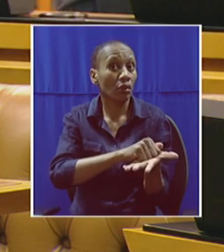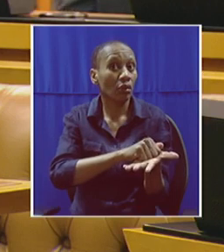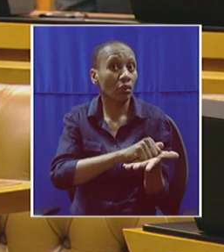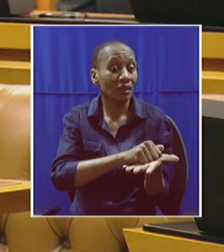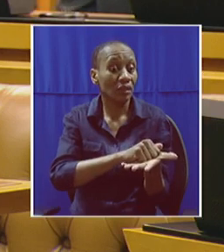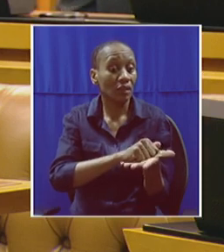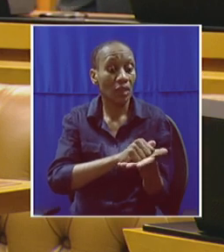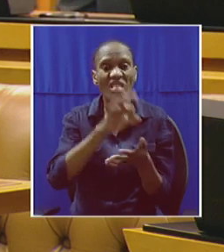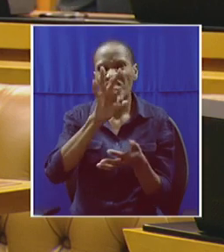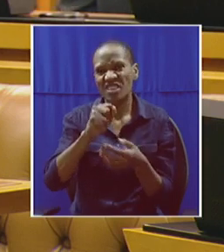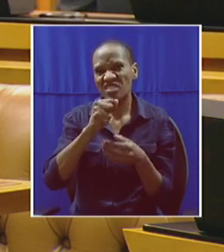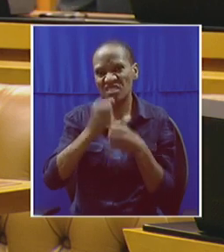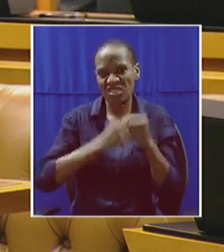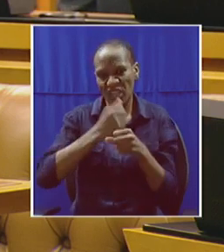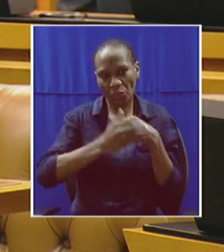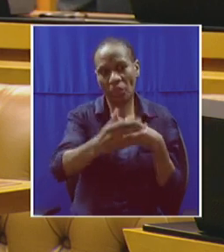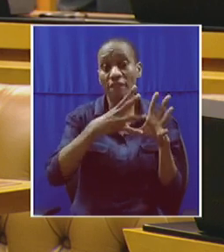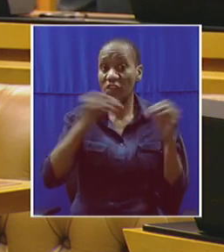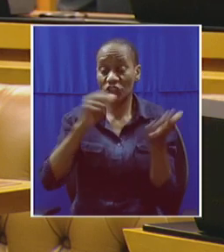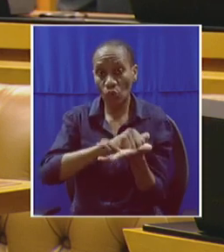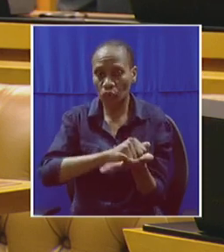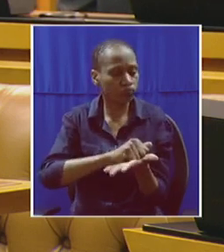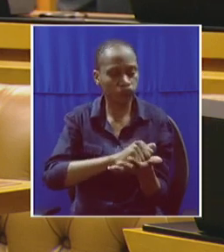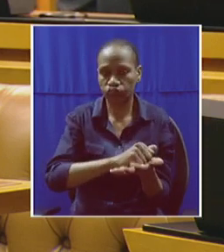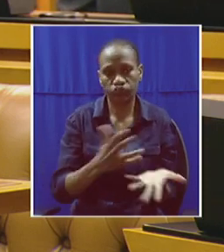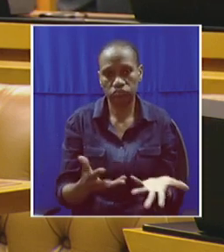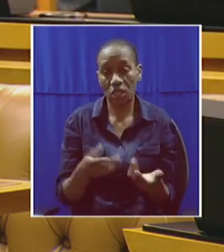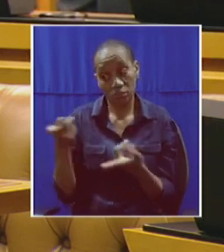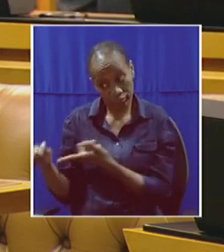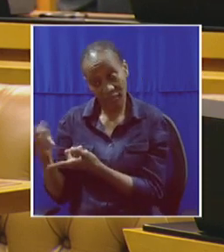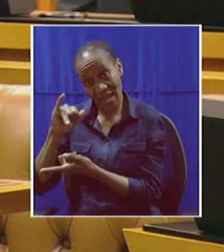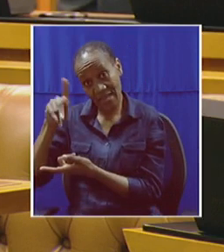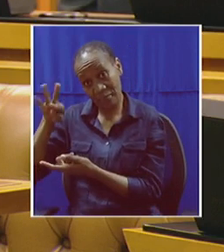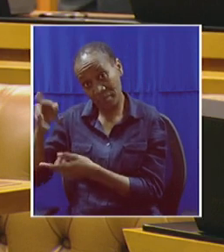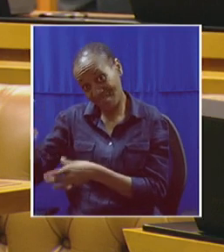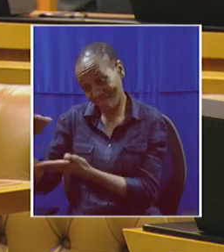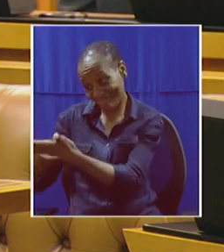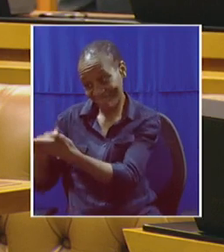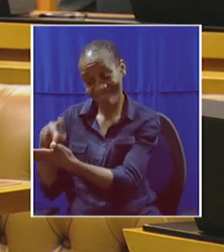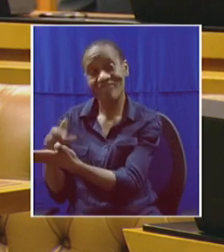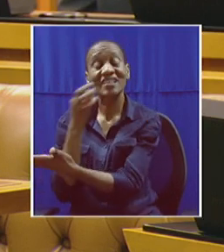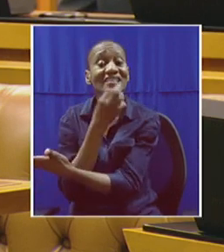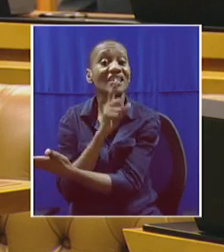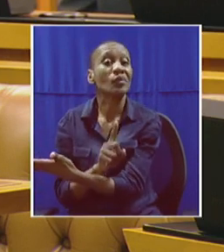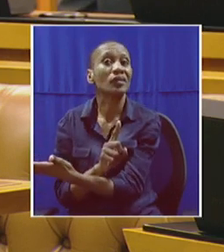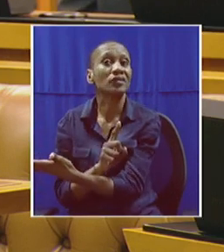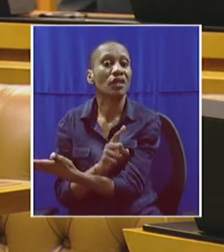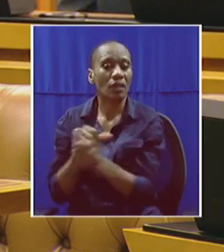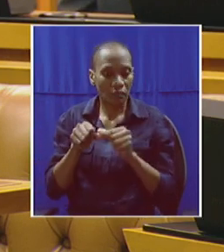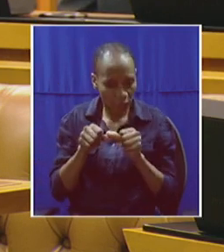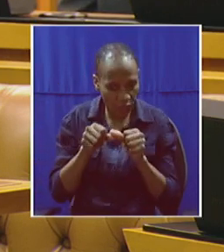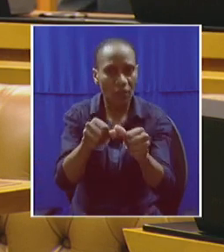finished in 30 years that's why in the IRP we say we we continue with